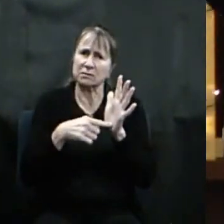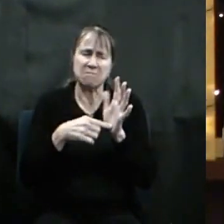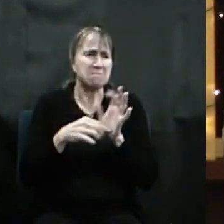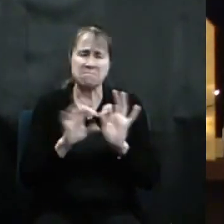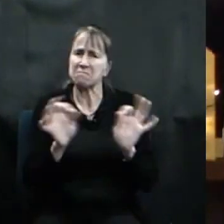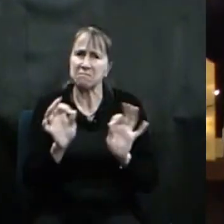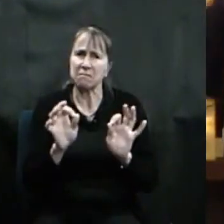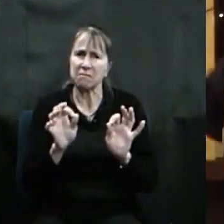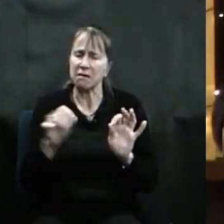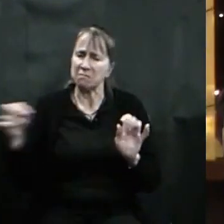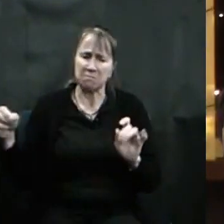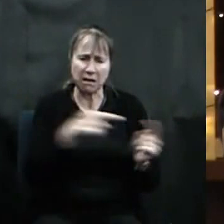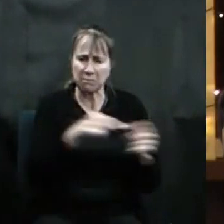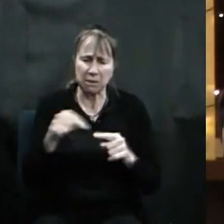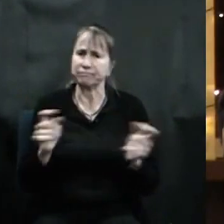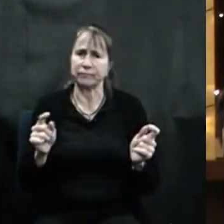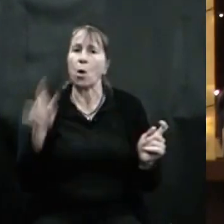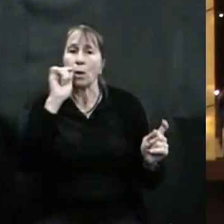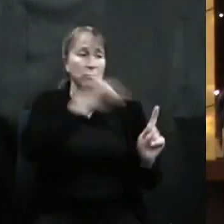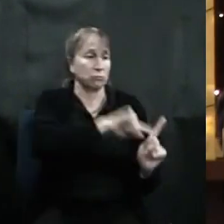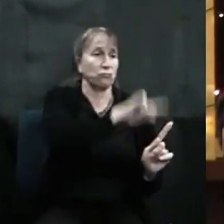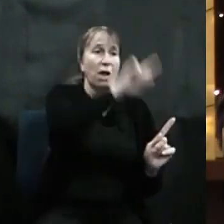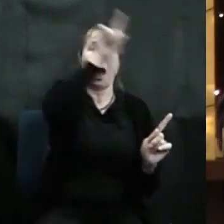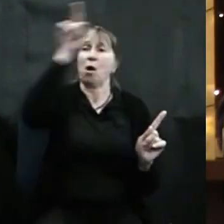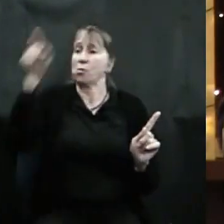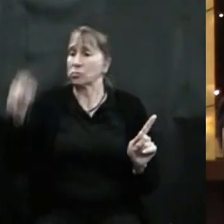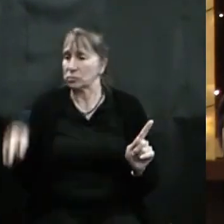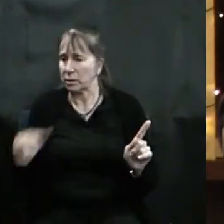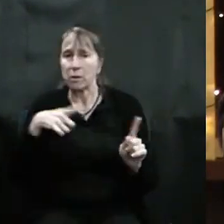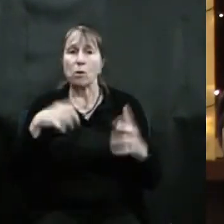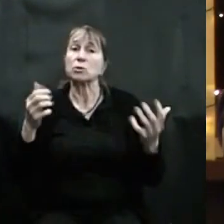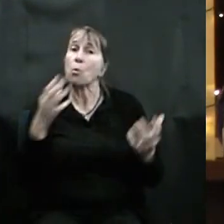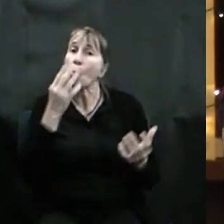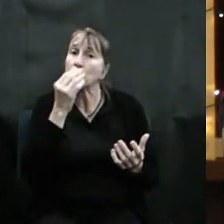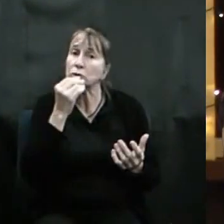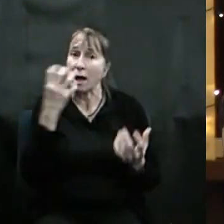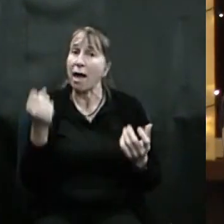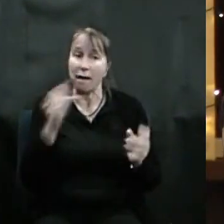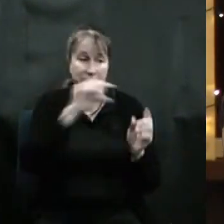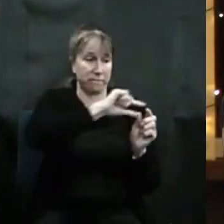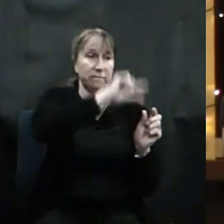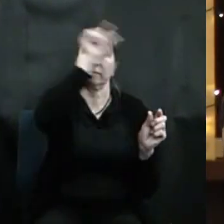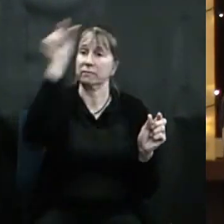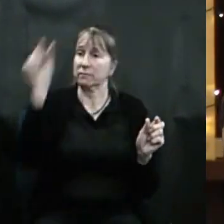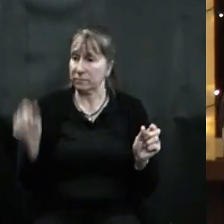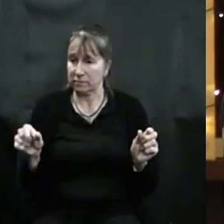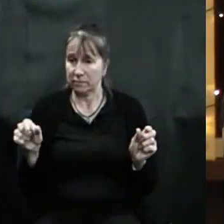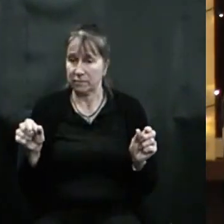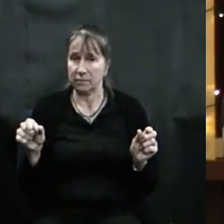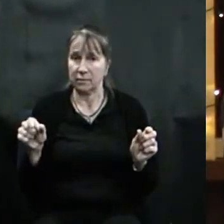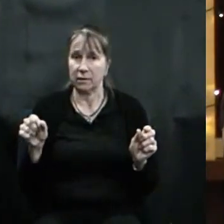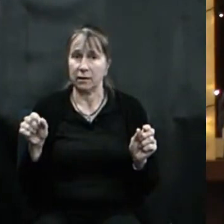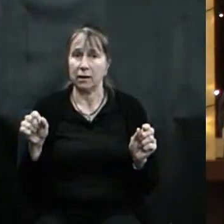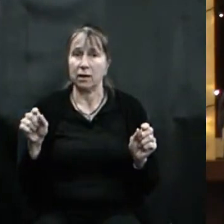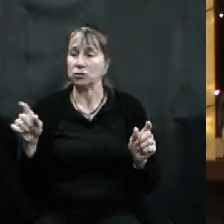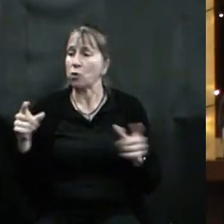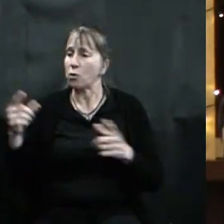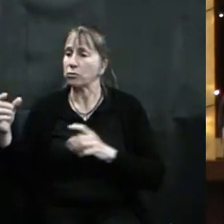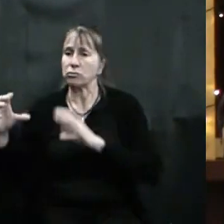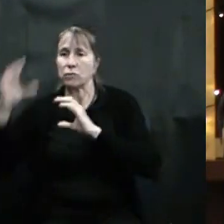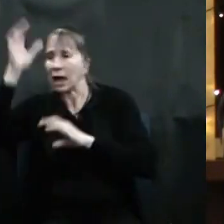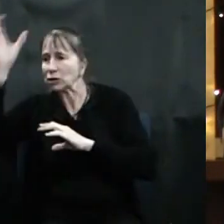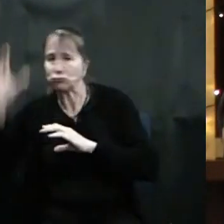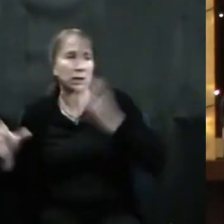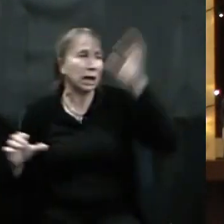you go down the coast. That's the thing that you would do. Which actually makes Israel nothing more than a trade